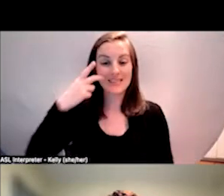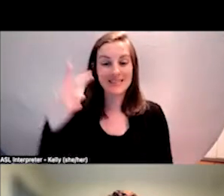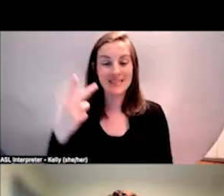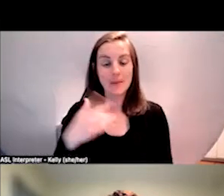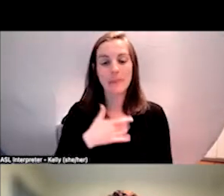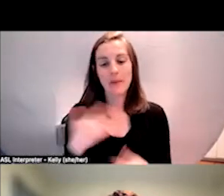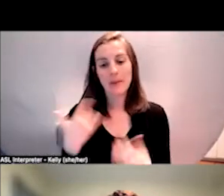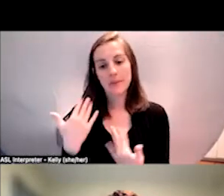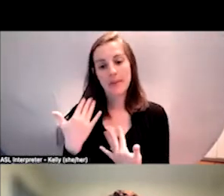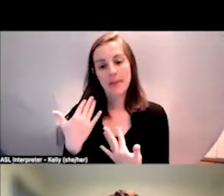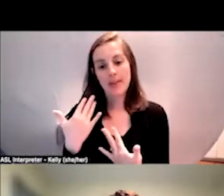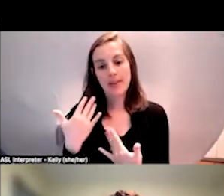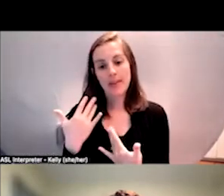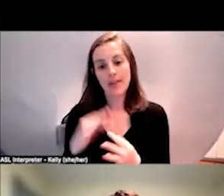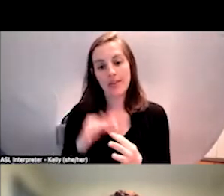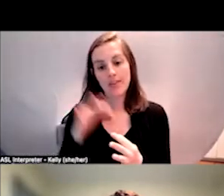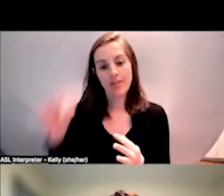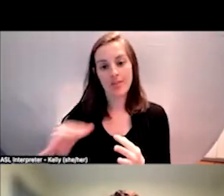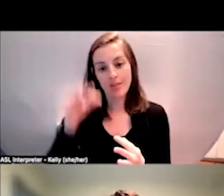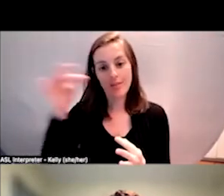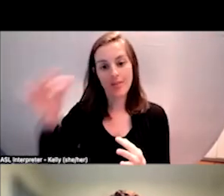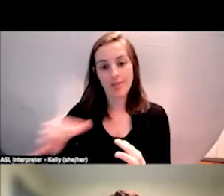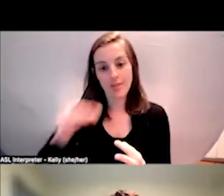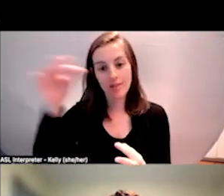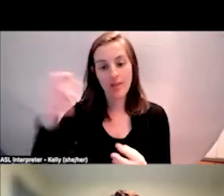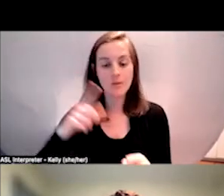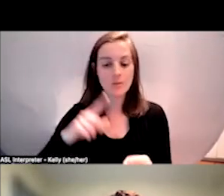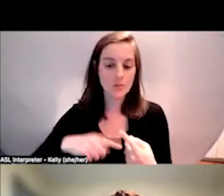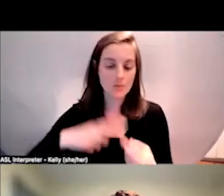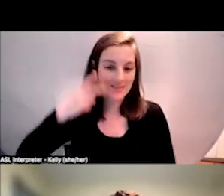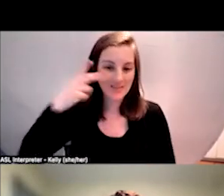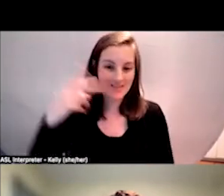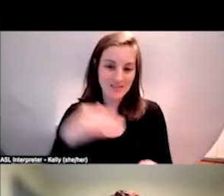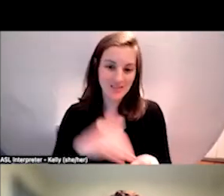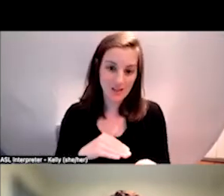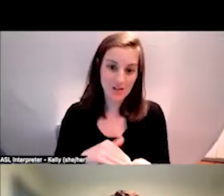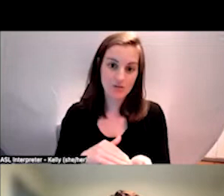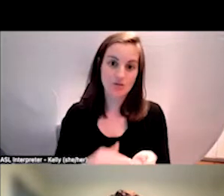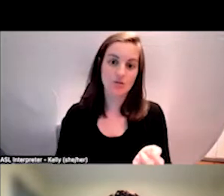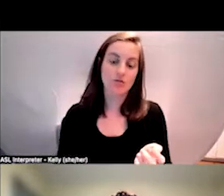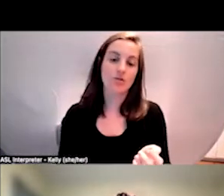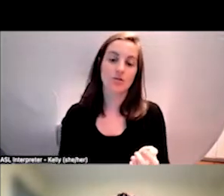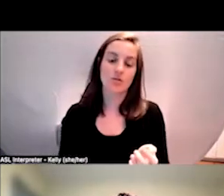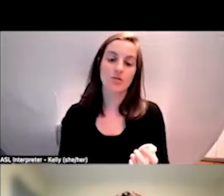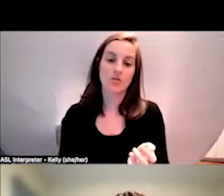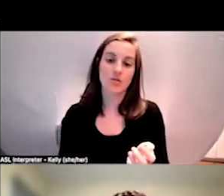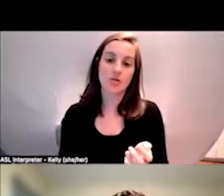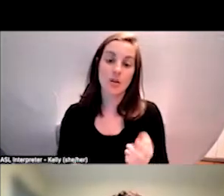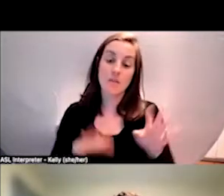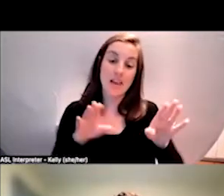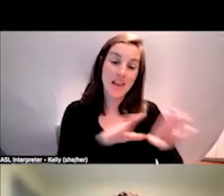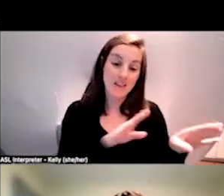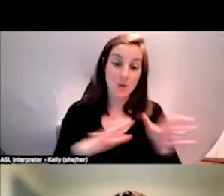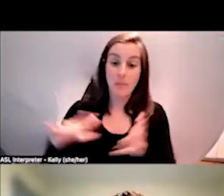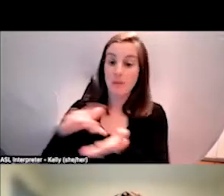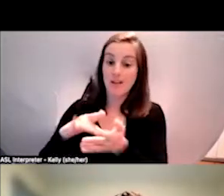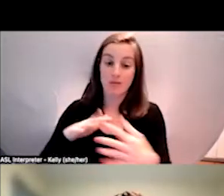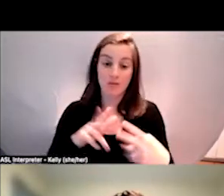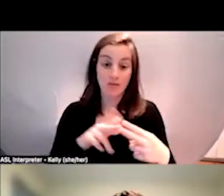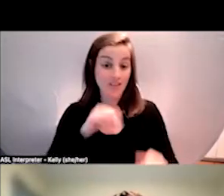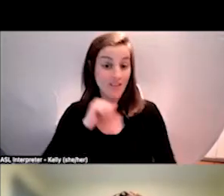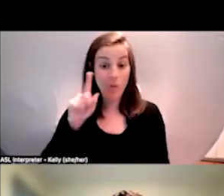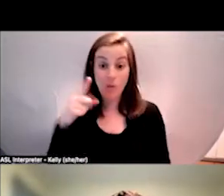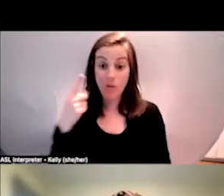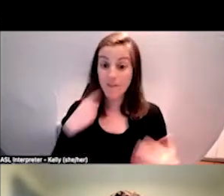in to see clinicians, whether it's behavioral health providers or medical providers. And that's not only for pediatric patients, but